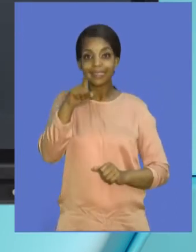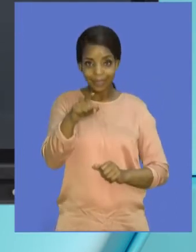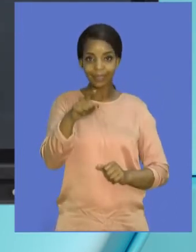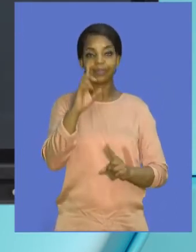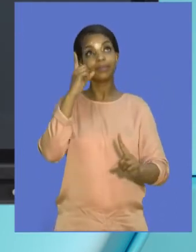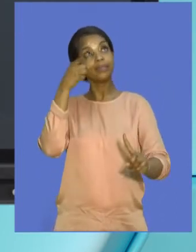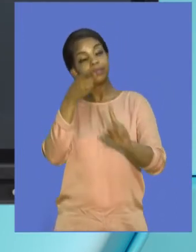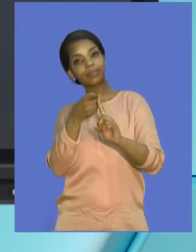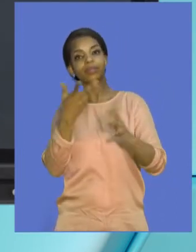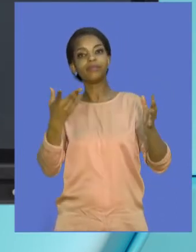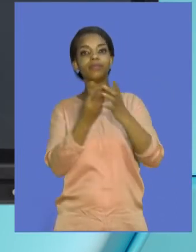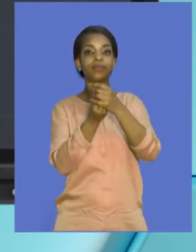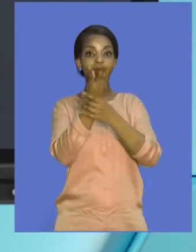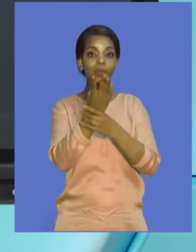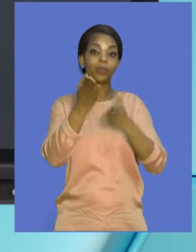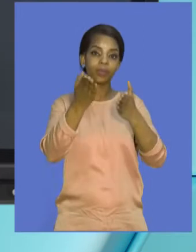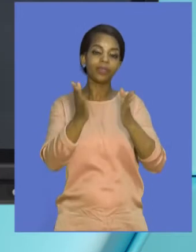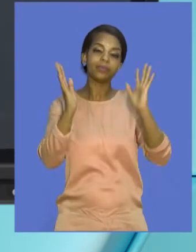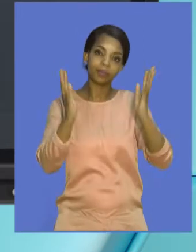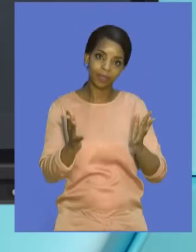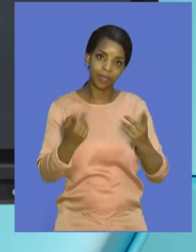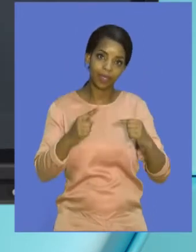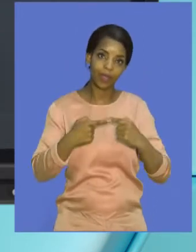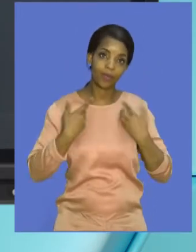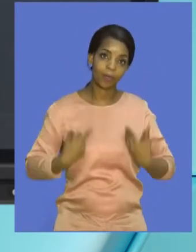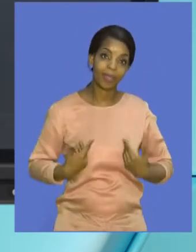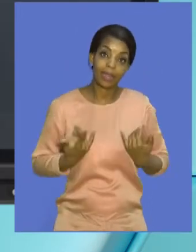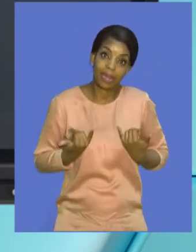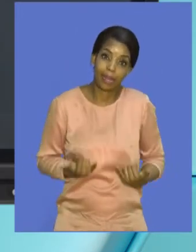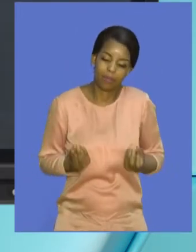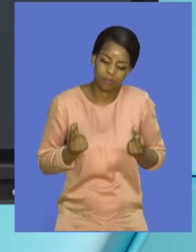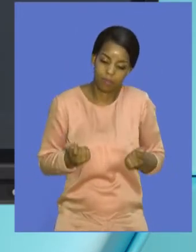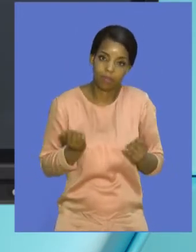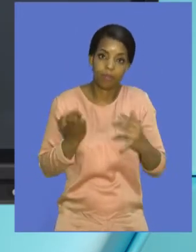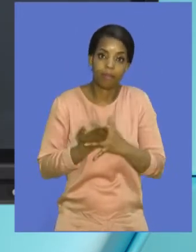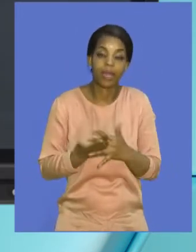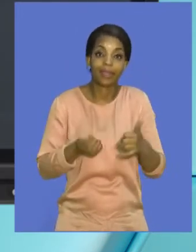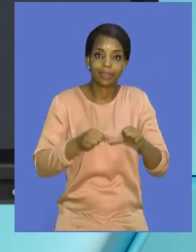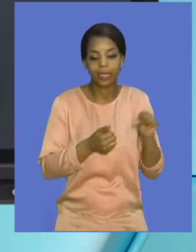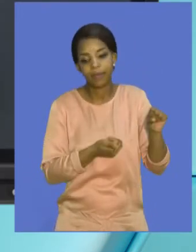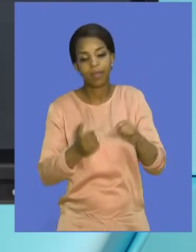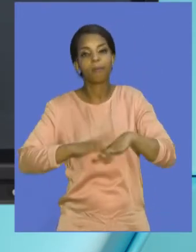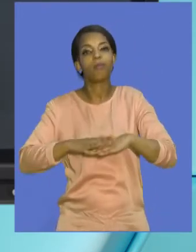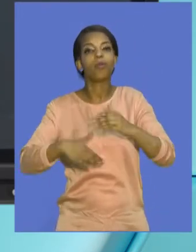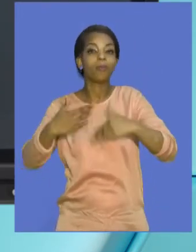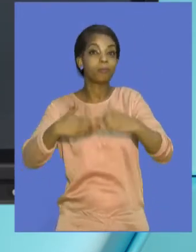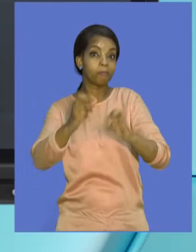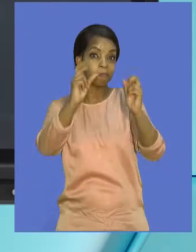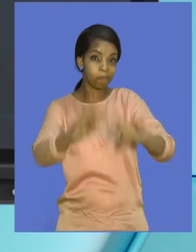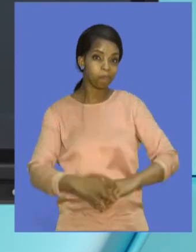All right, so that's it from me, guys. We're just going to go to a quick ad break, and I'll be back with some more. Stay tuned.